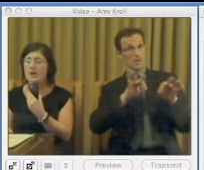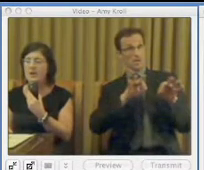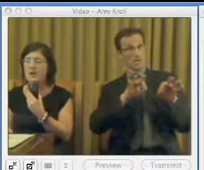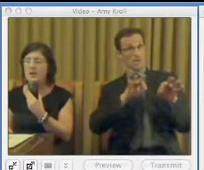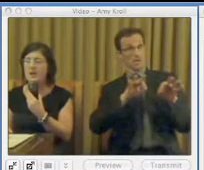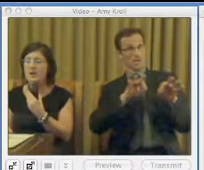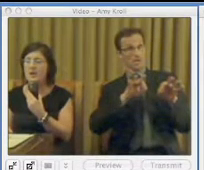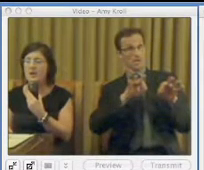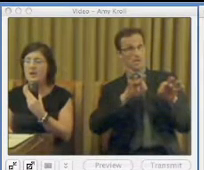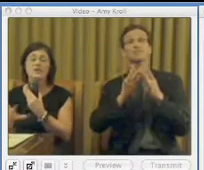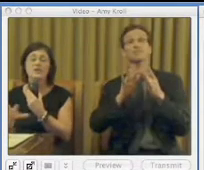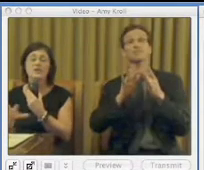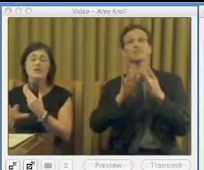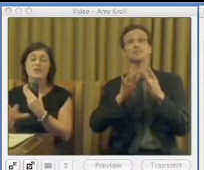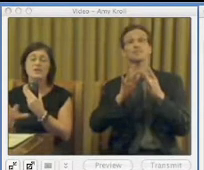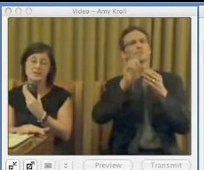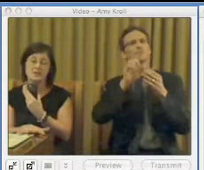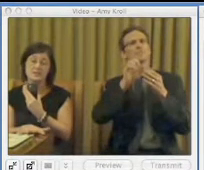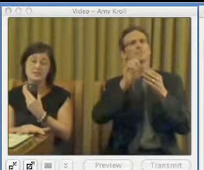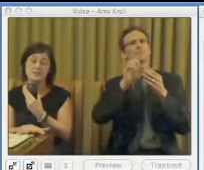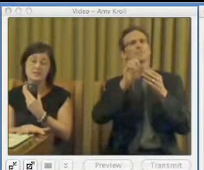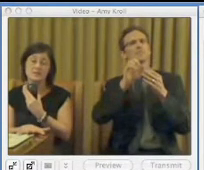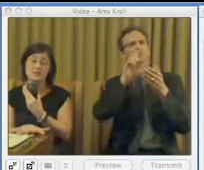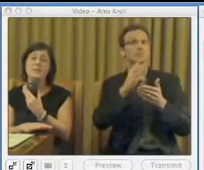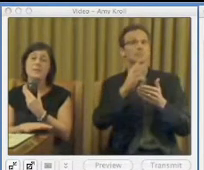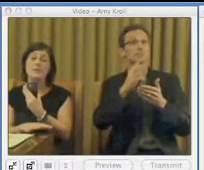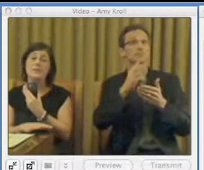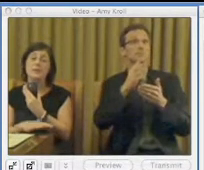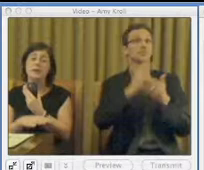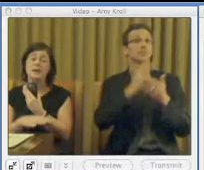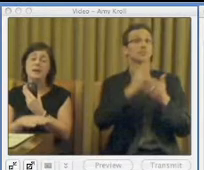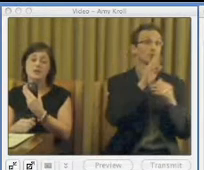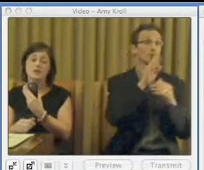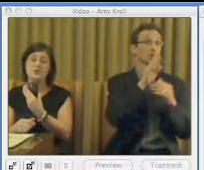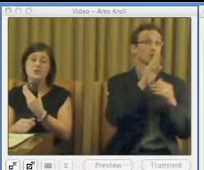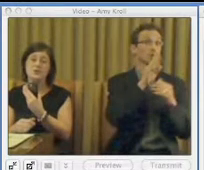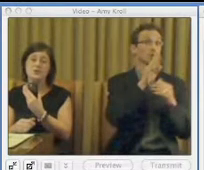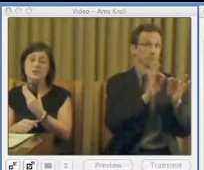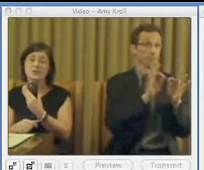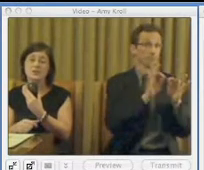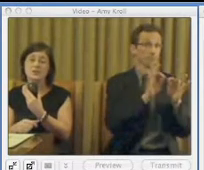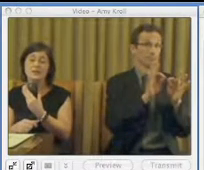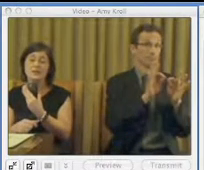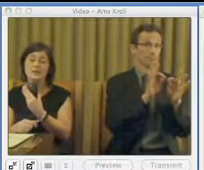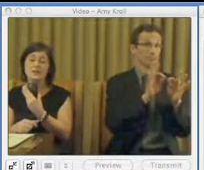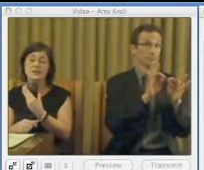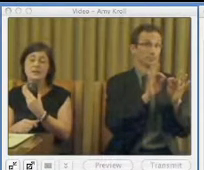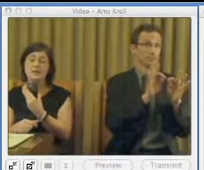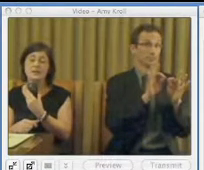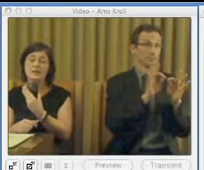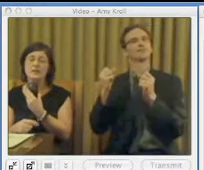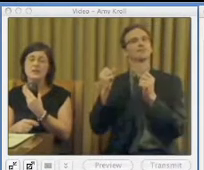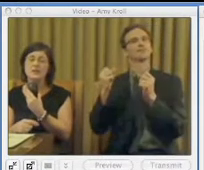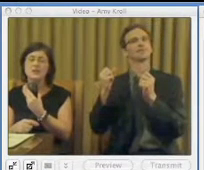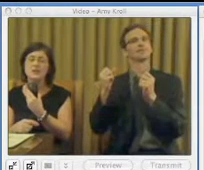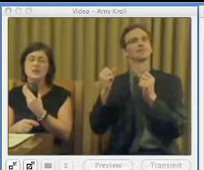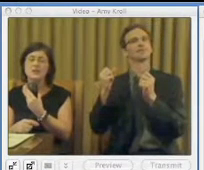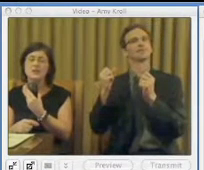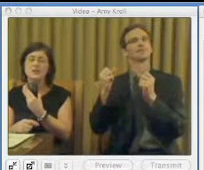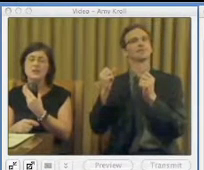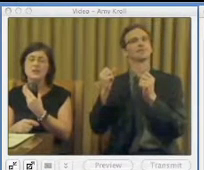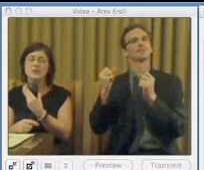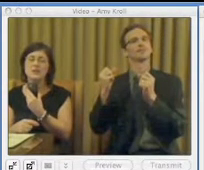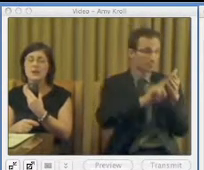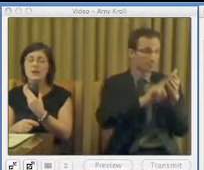of how interpreting research in spoken and sign languages and sign language interpreting has really influenced our